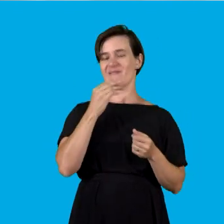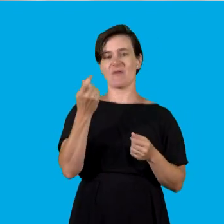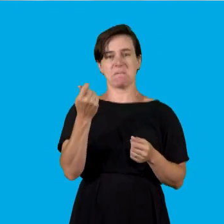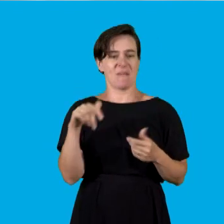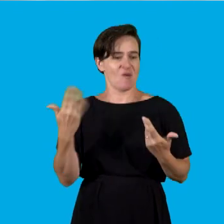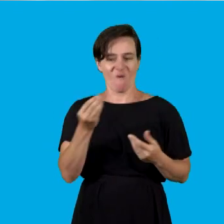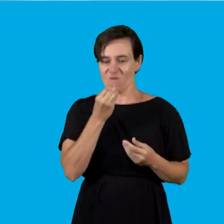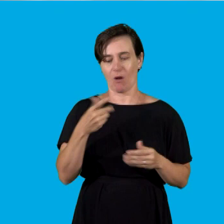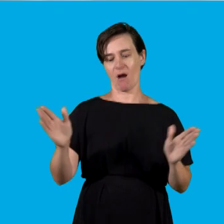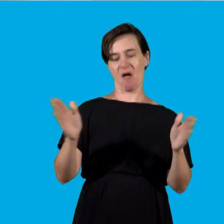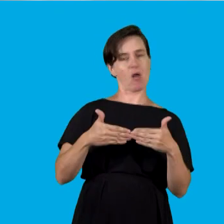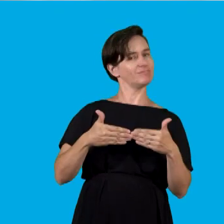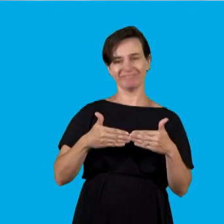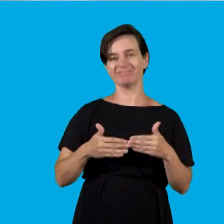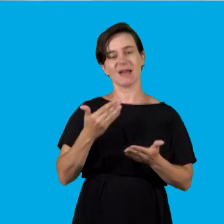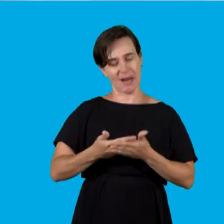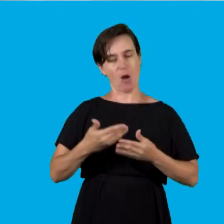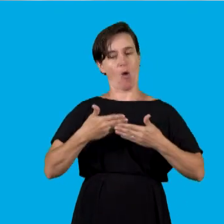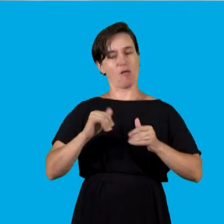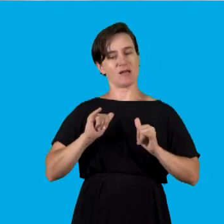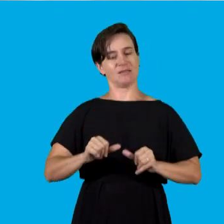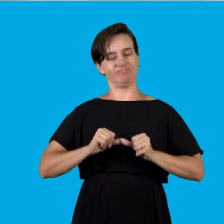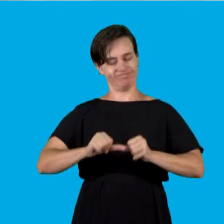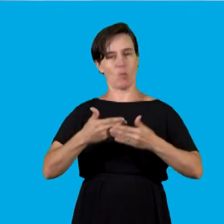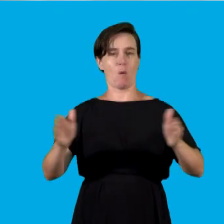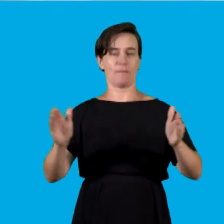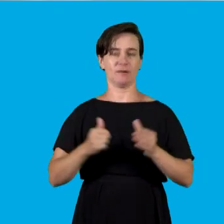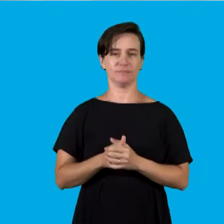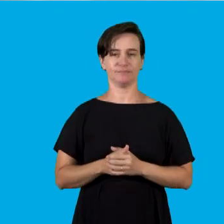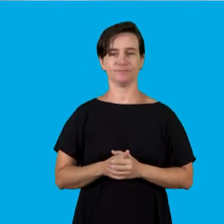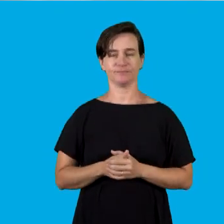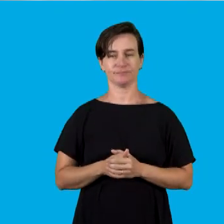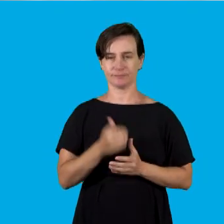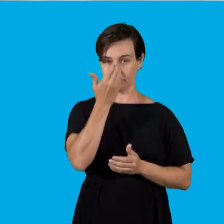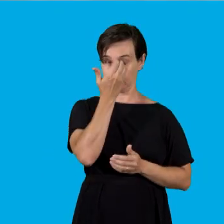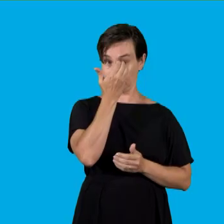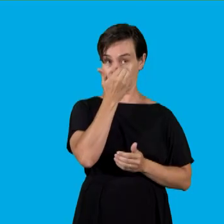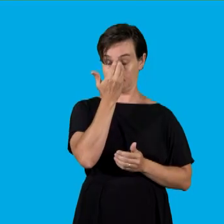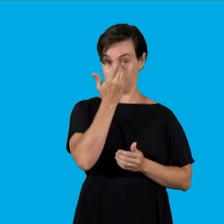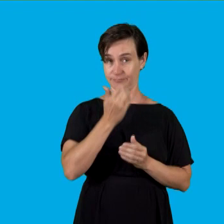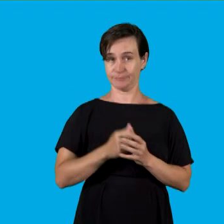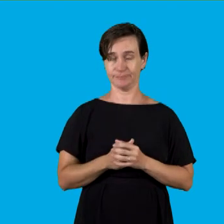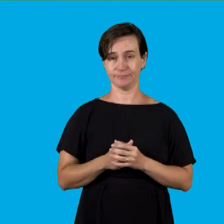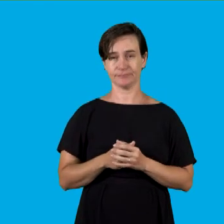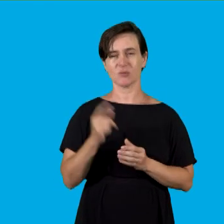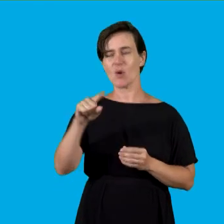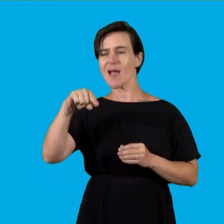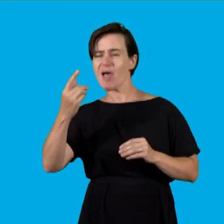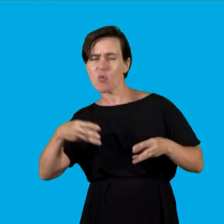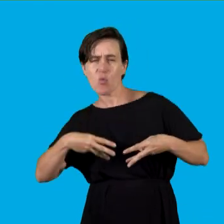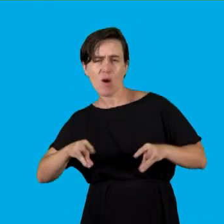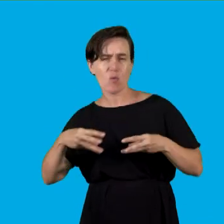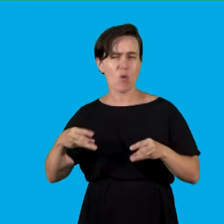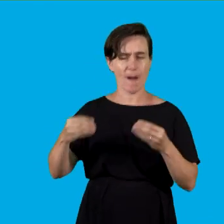they would be lacking donors. So you can be a donor. Suggest other initiatives that can be undertaken